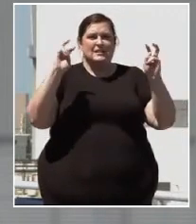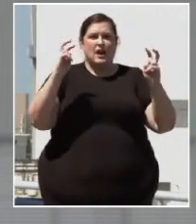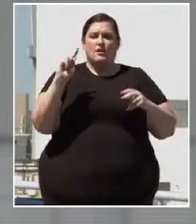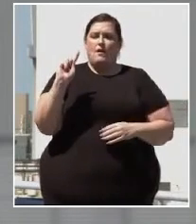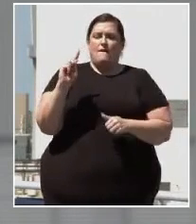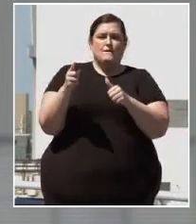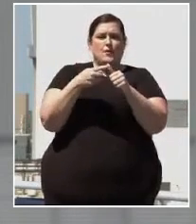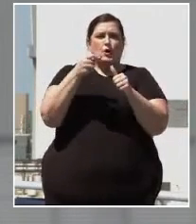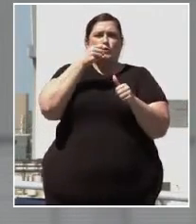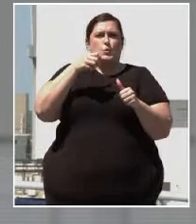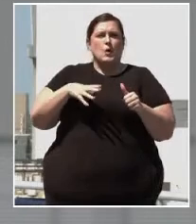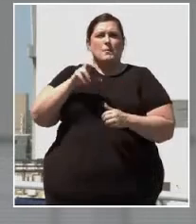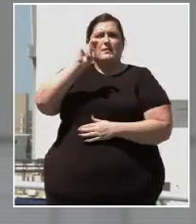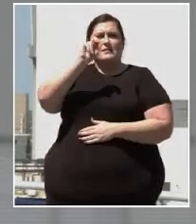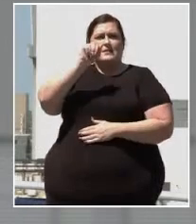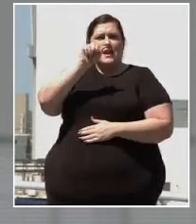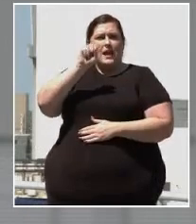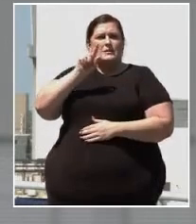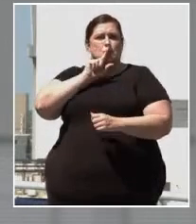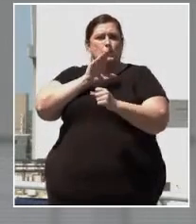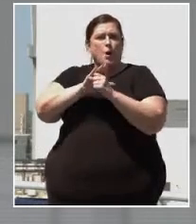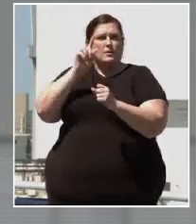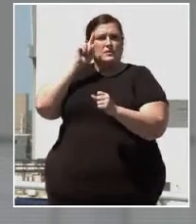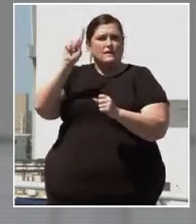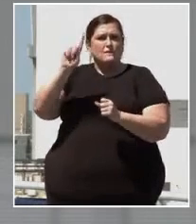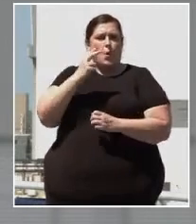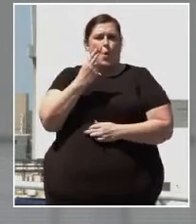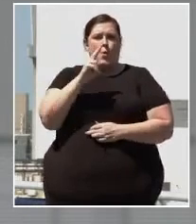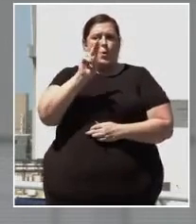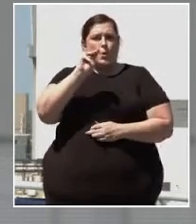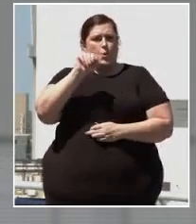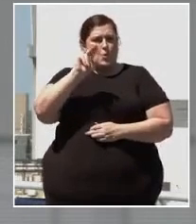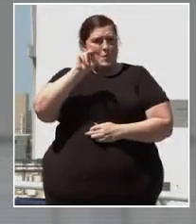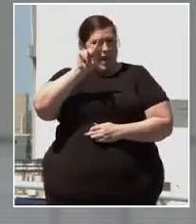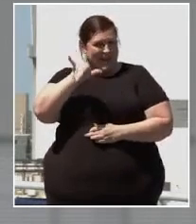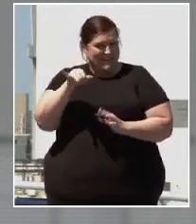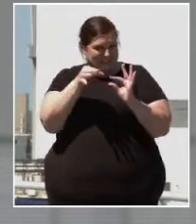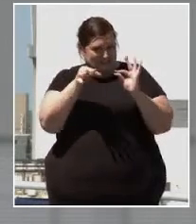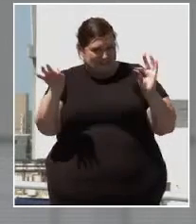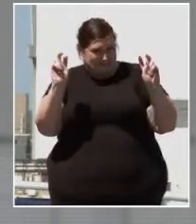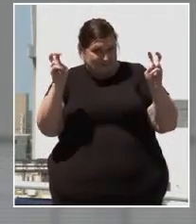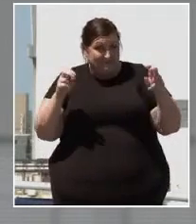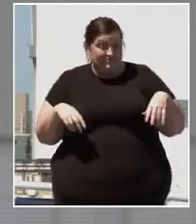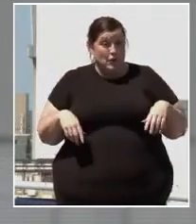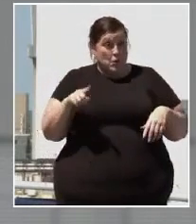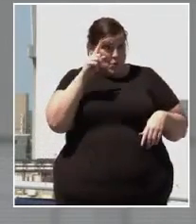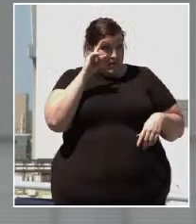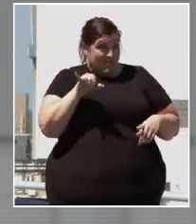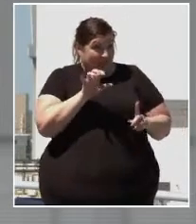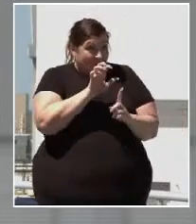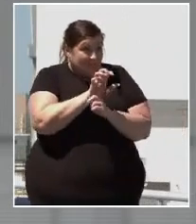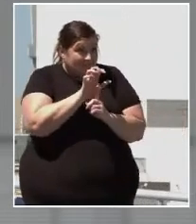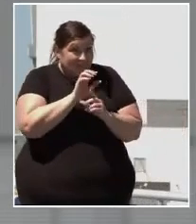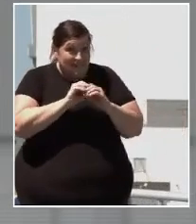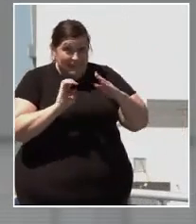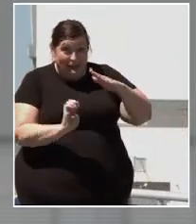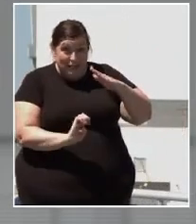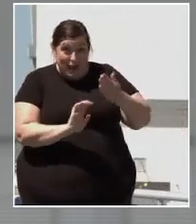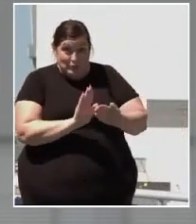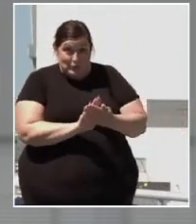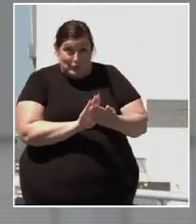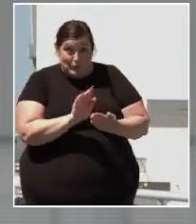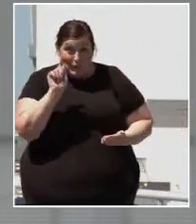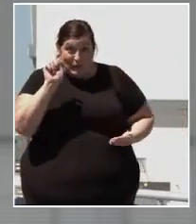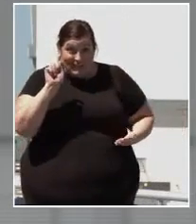woman NASA's promise for Humanity you think that's a hit in elementary